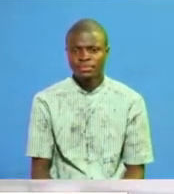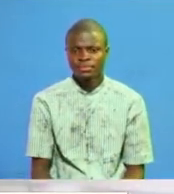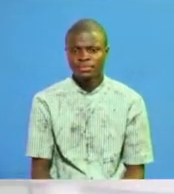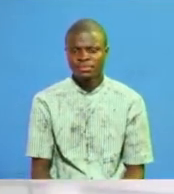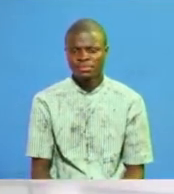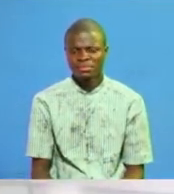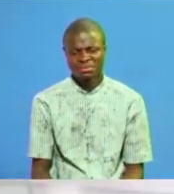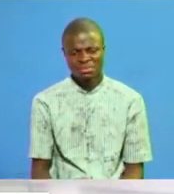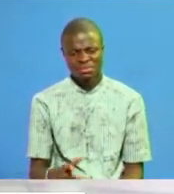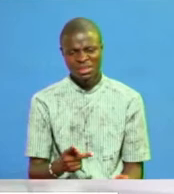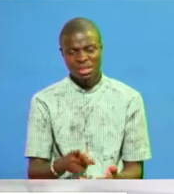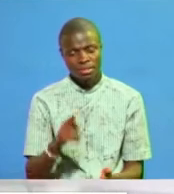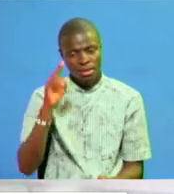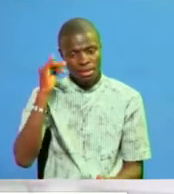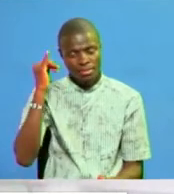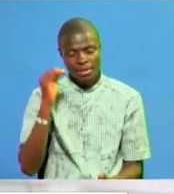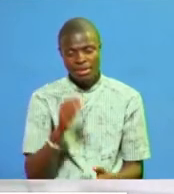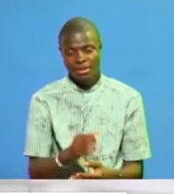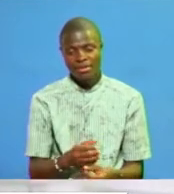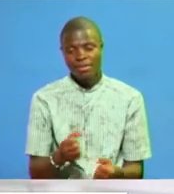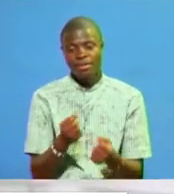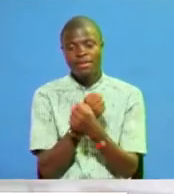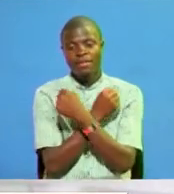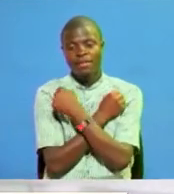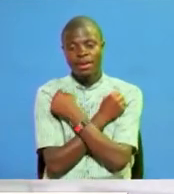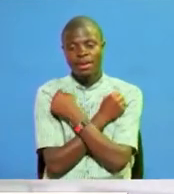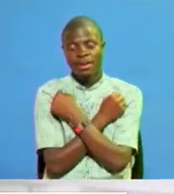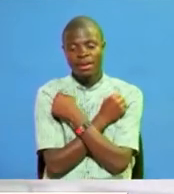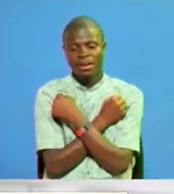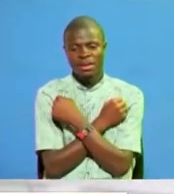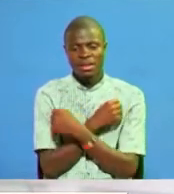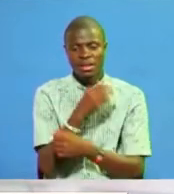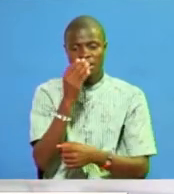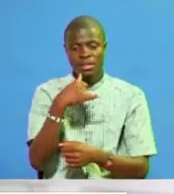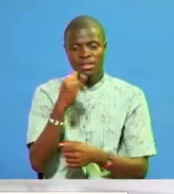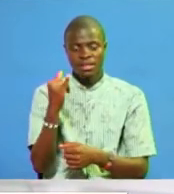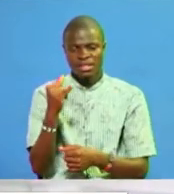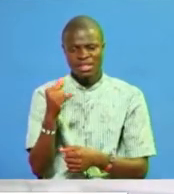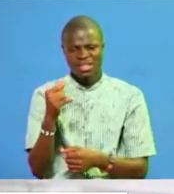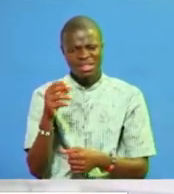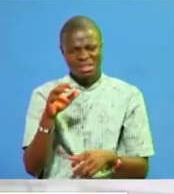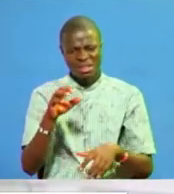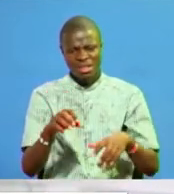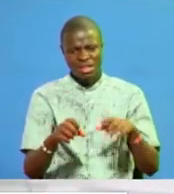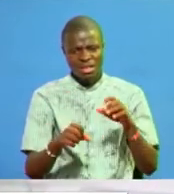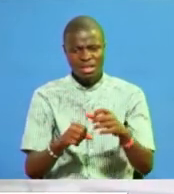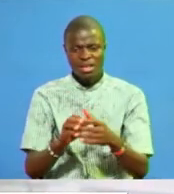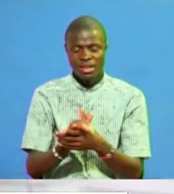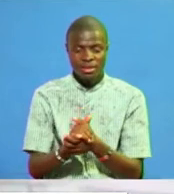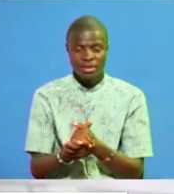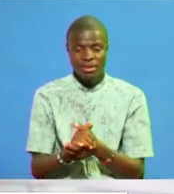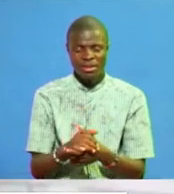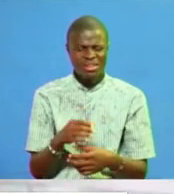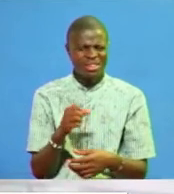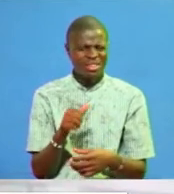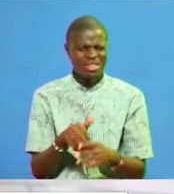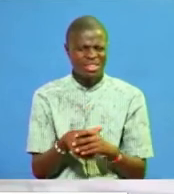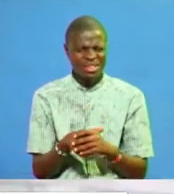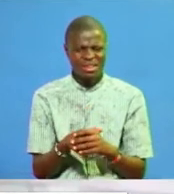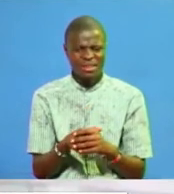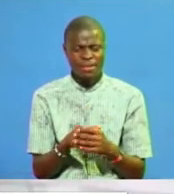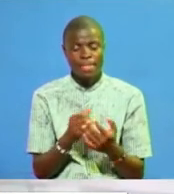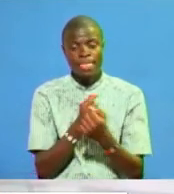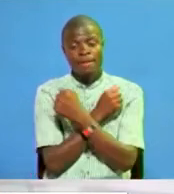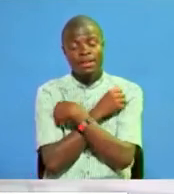Right, keep in mind that Valentine's Day is at Nyayo National Stadium tomorrow. So in the wake of Valentine's Day, celebrations expected to